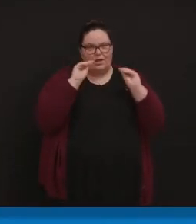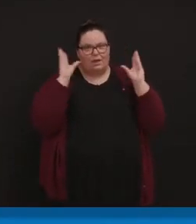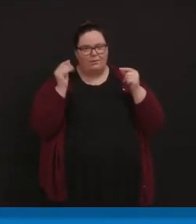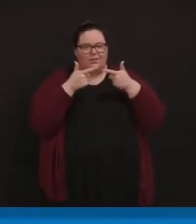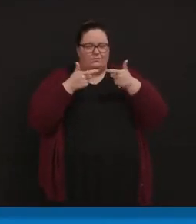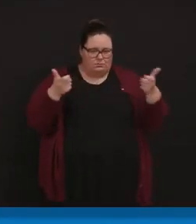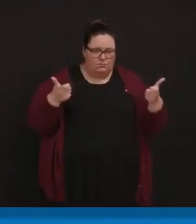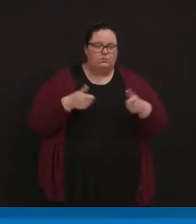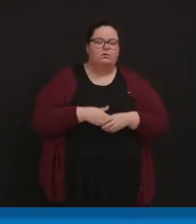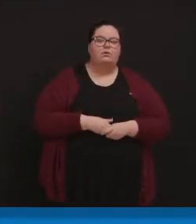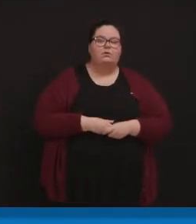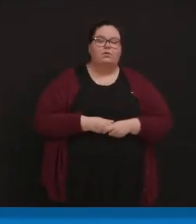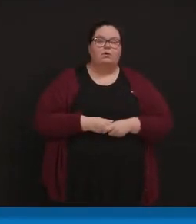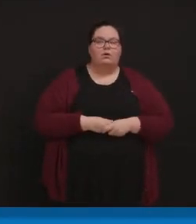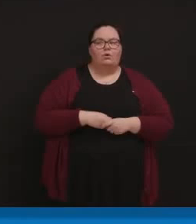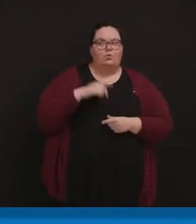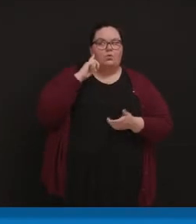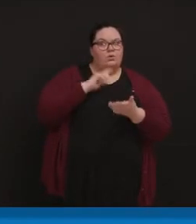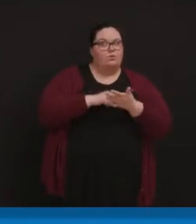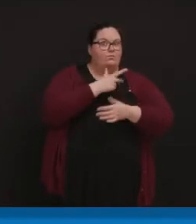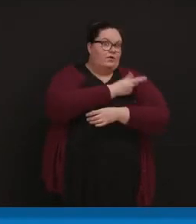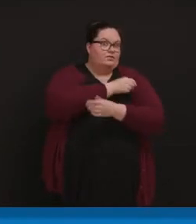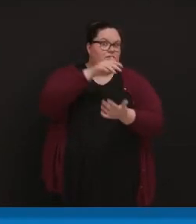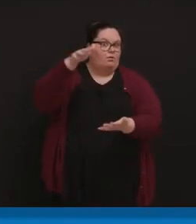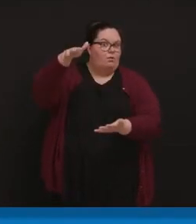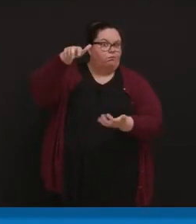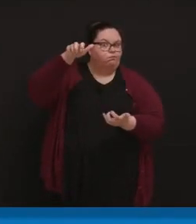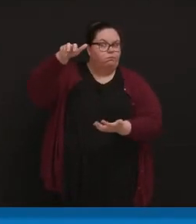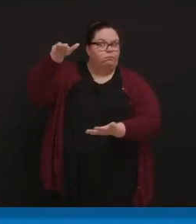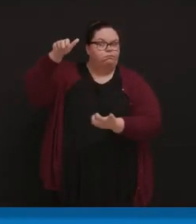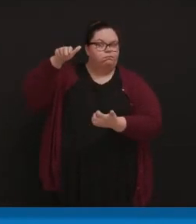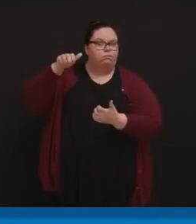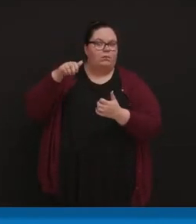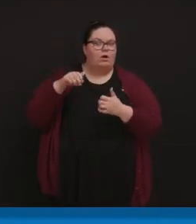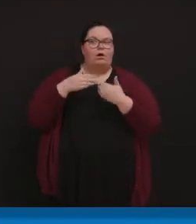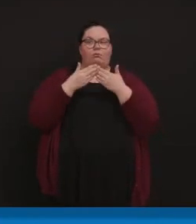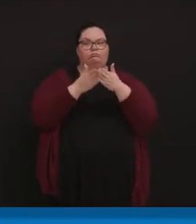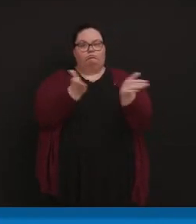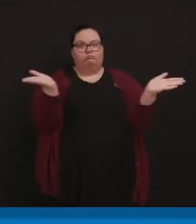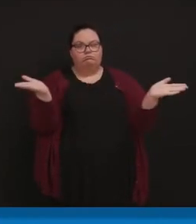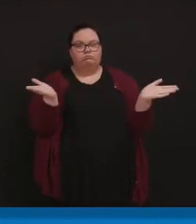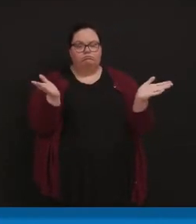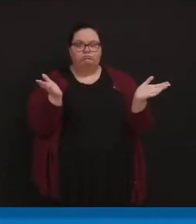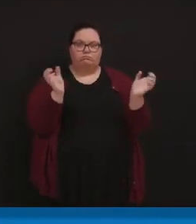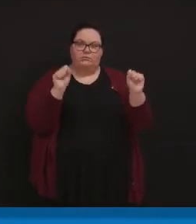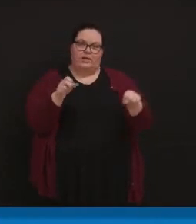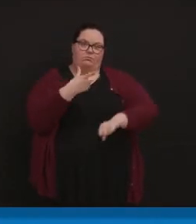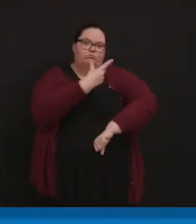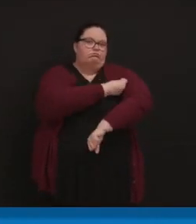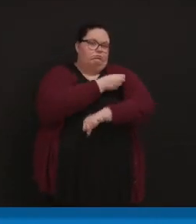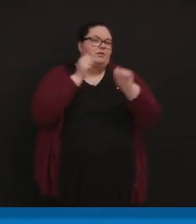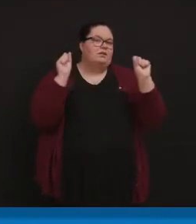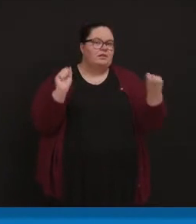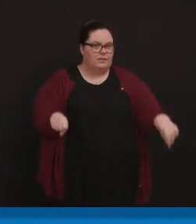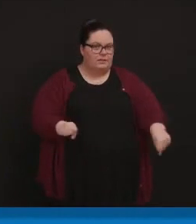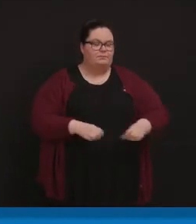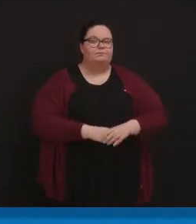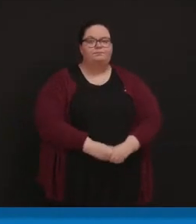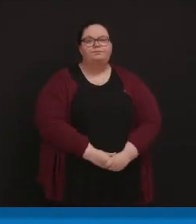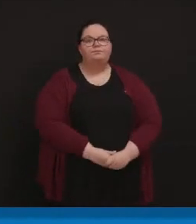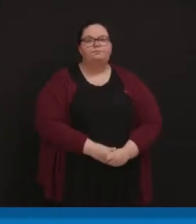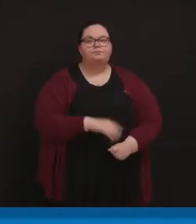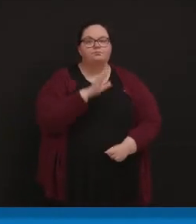the supply increases in the weeks and months ahead, the vaccine will become available to all New Brunswickers. Dès que les lots de